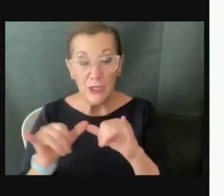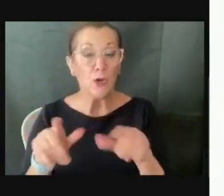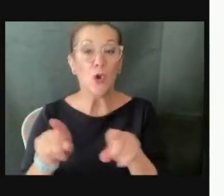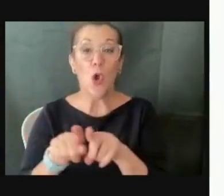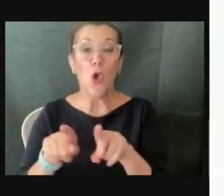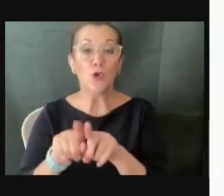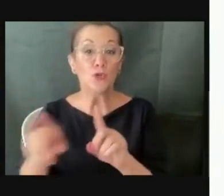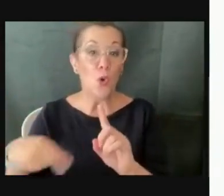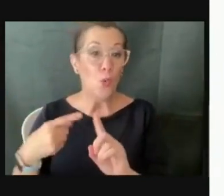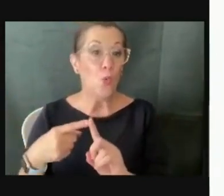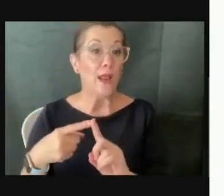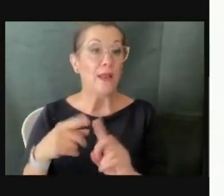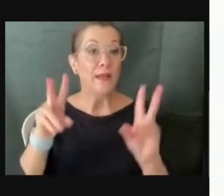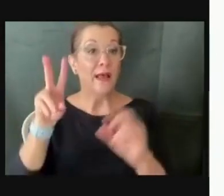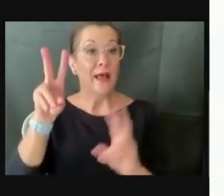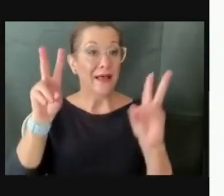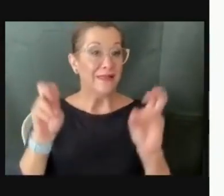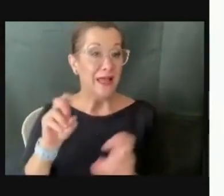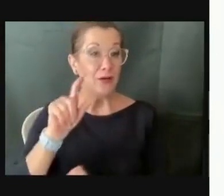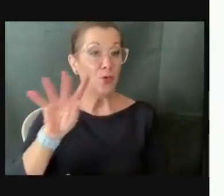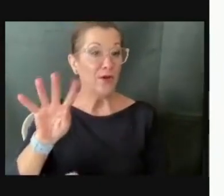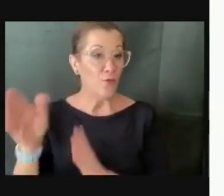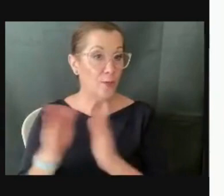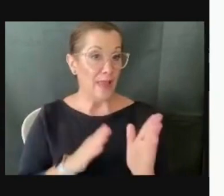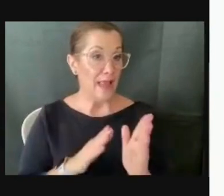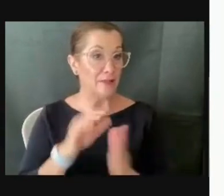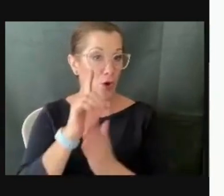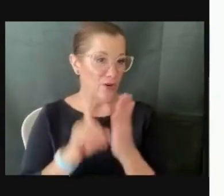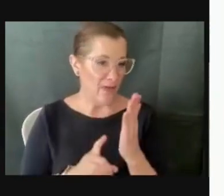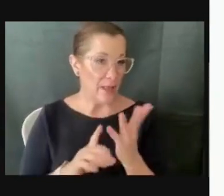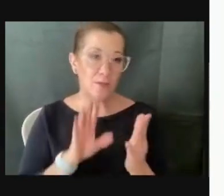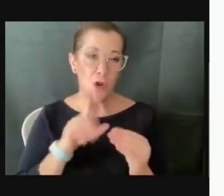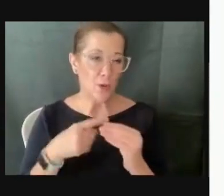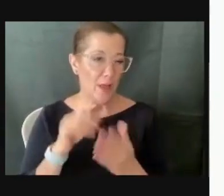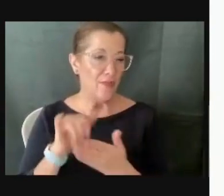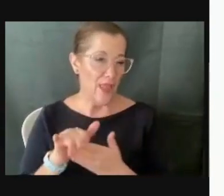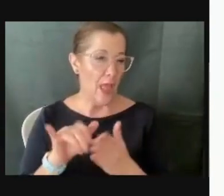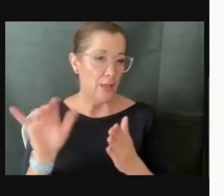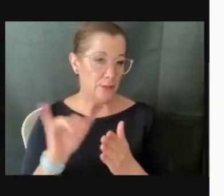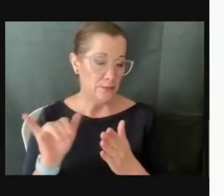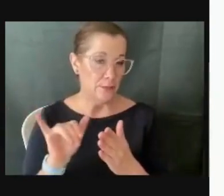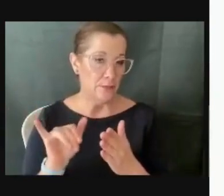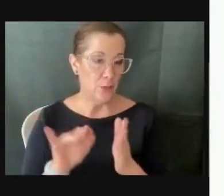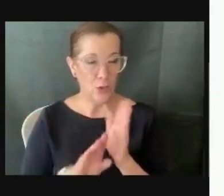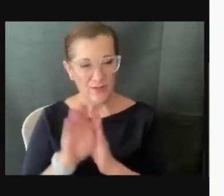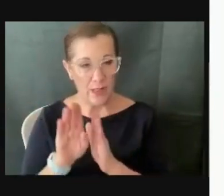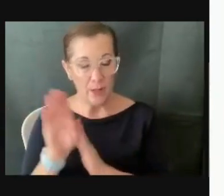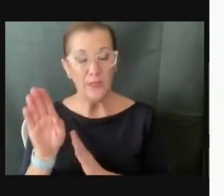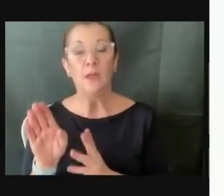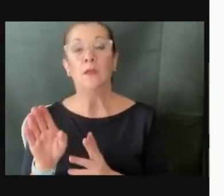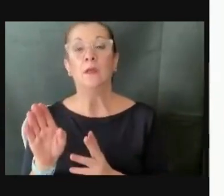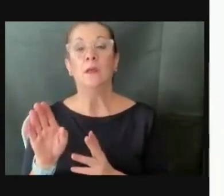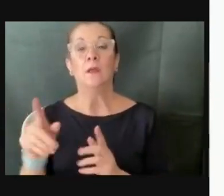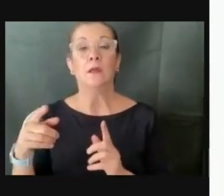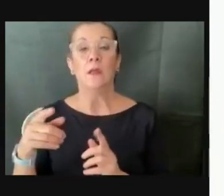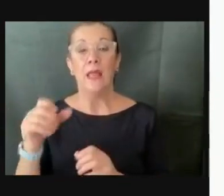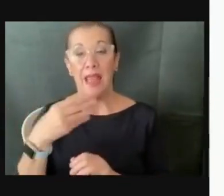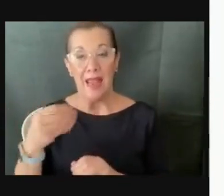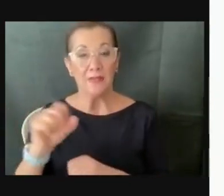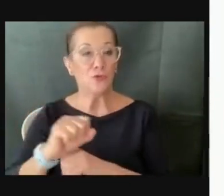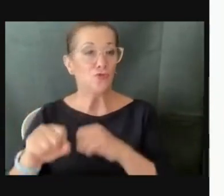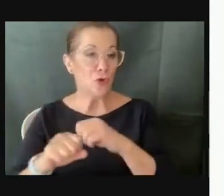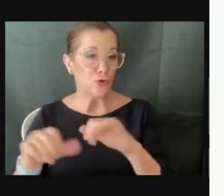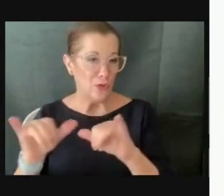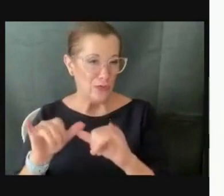when Title 24 plans are developed. And I'll touch on Title 24 and structural engineering more in just a